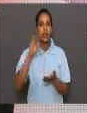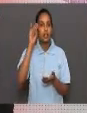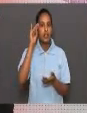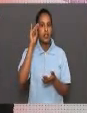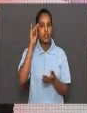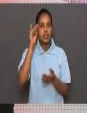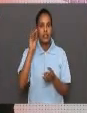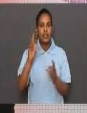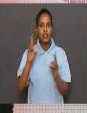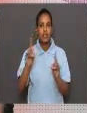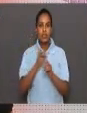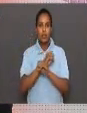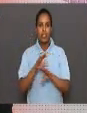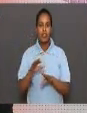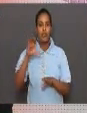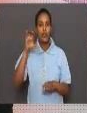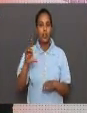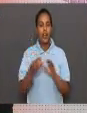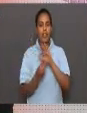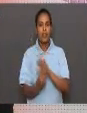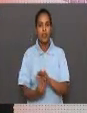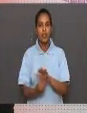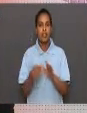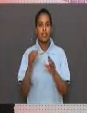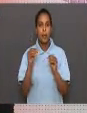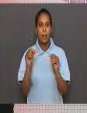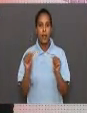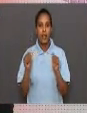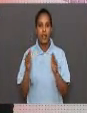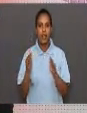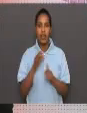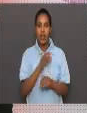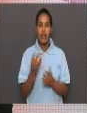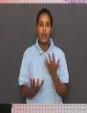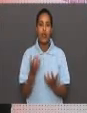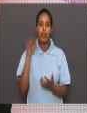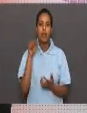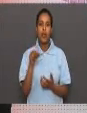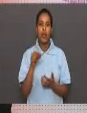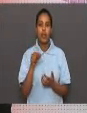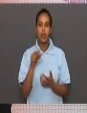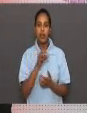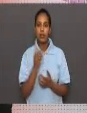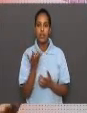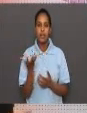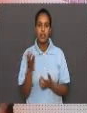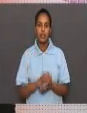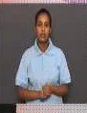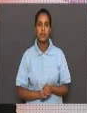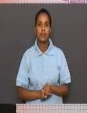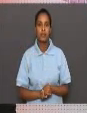We also learned that dispersion forces affect the melting and boiling point